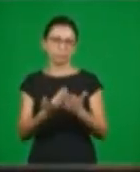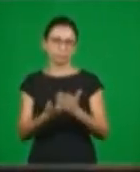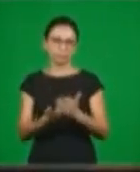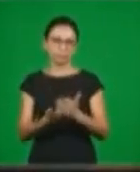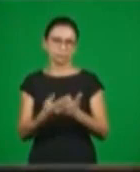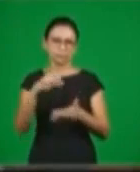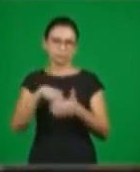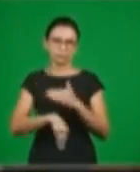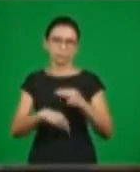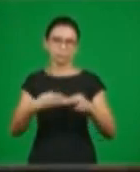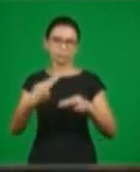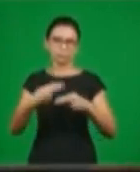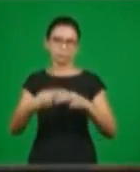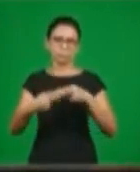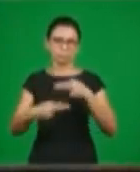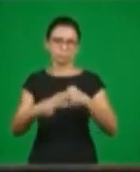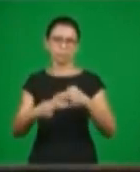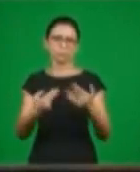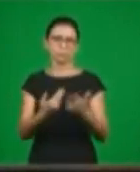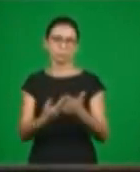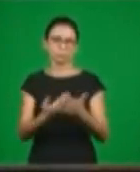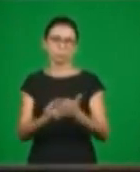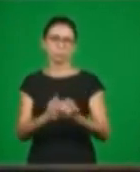walks through the door.